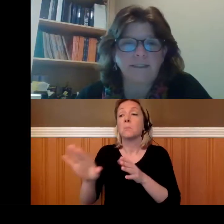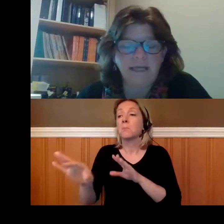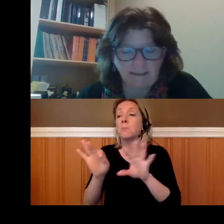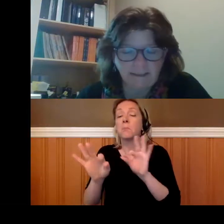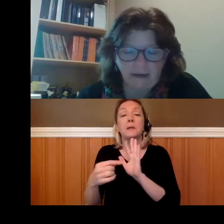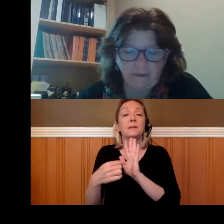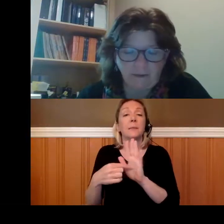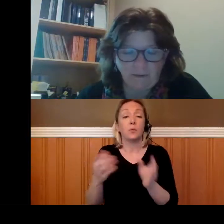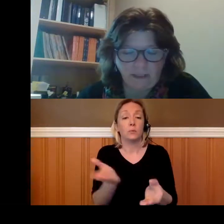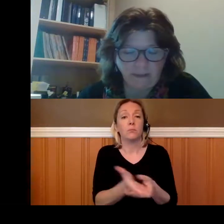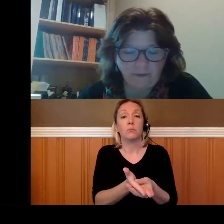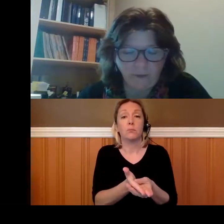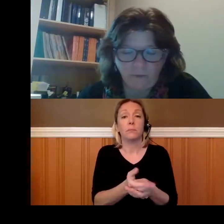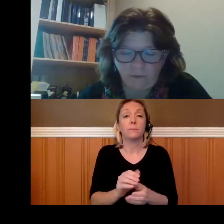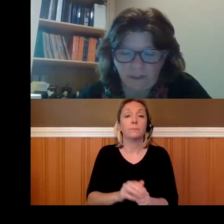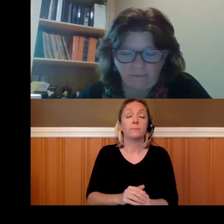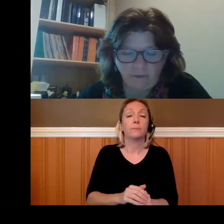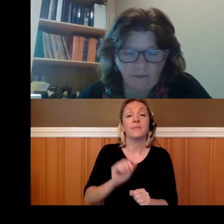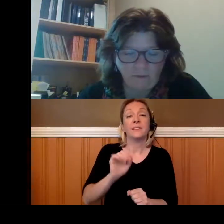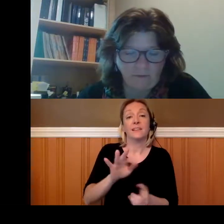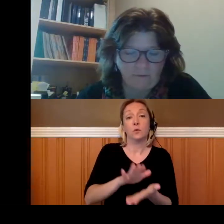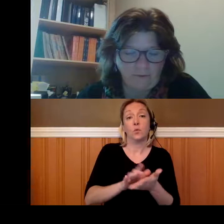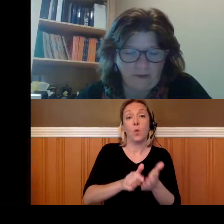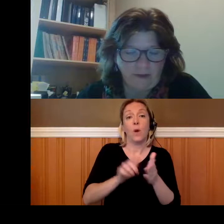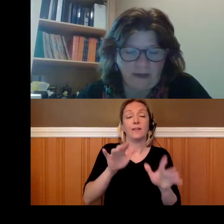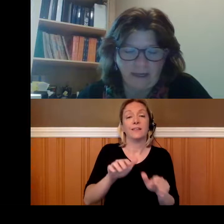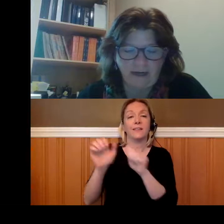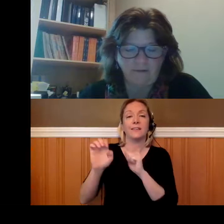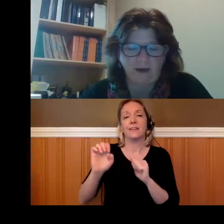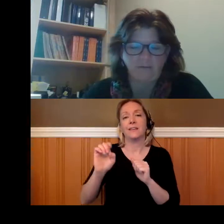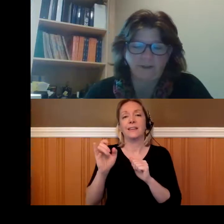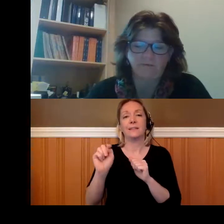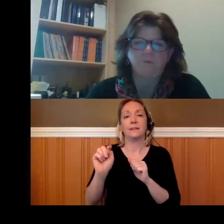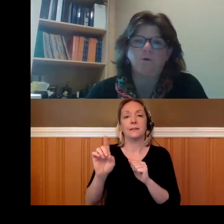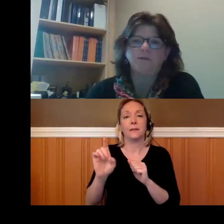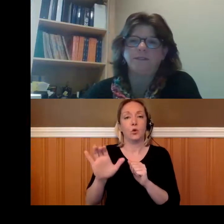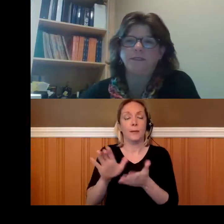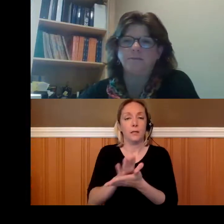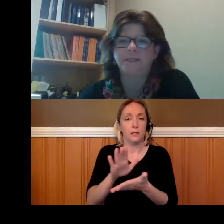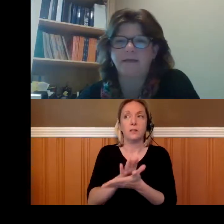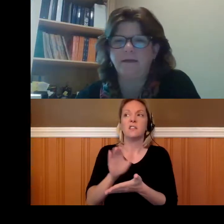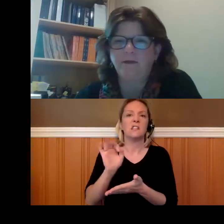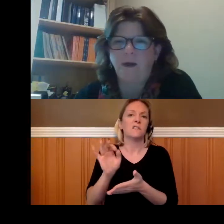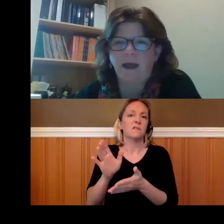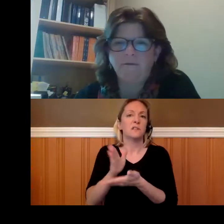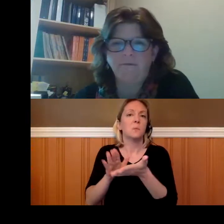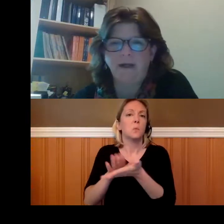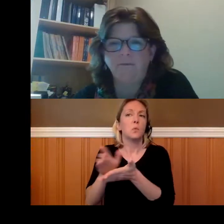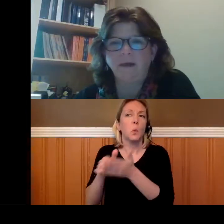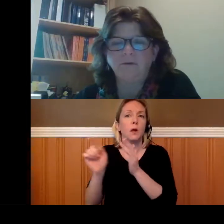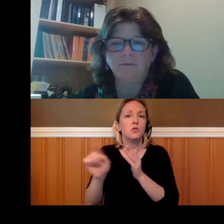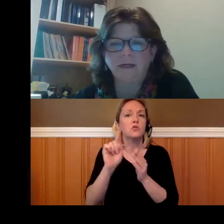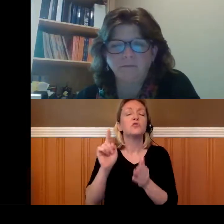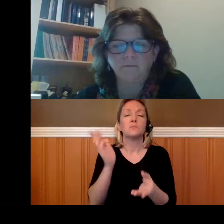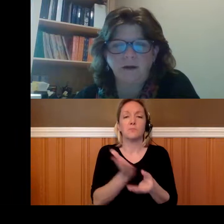when they leave school, you want to keep those. Again, any evaluation reports or assessment data that you have, any medical